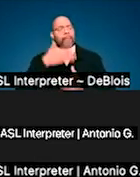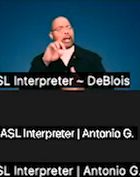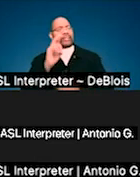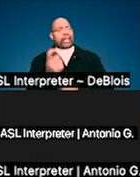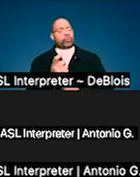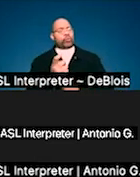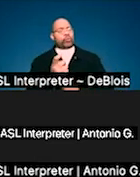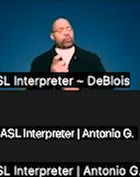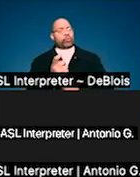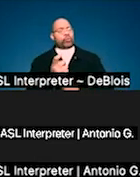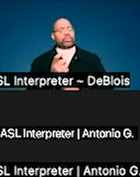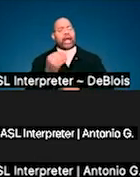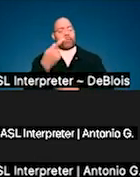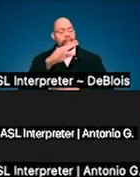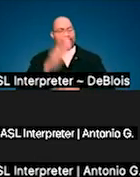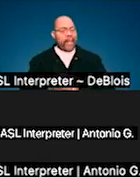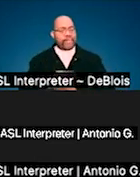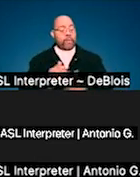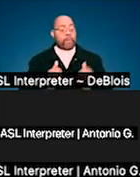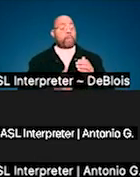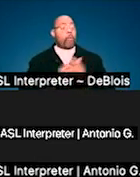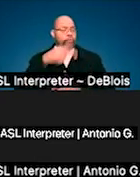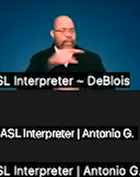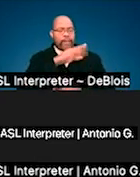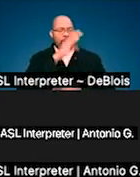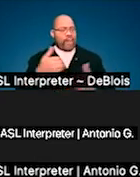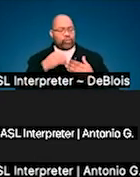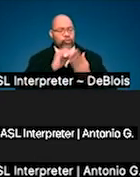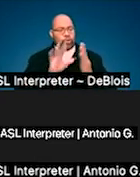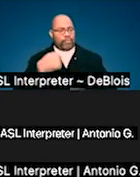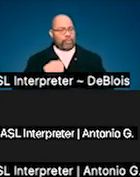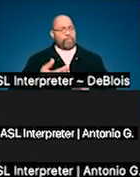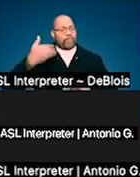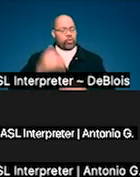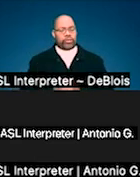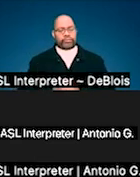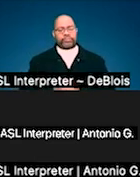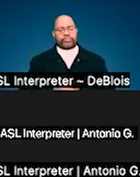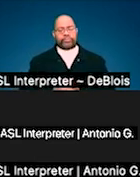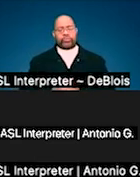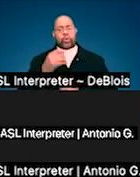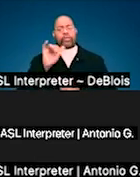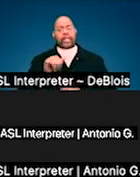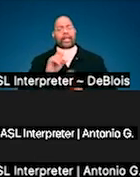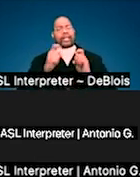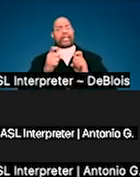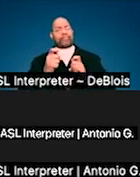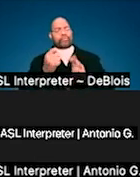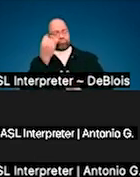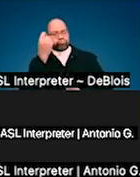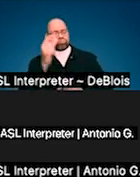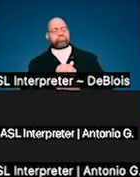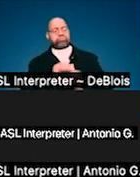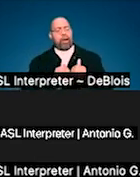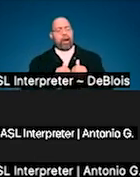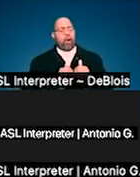and because majority of them never had a student like me before. So this kind of gives them a glimpse into how